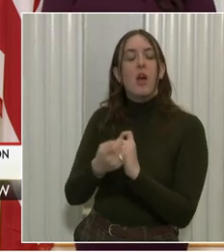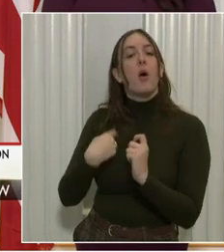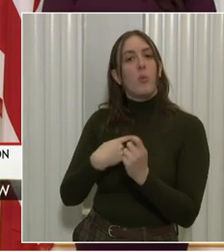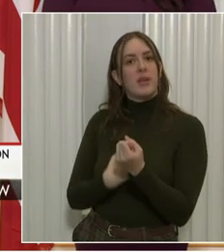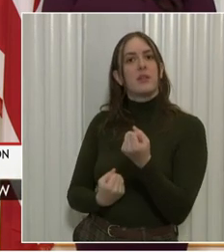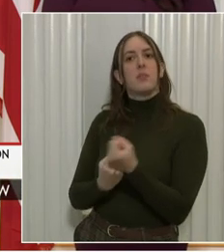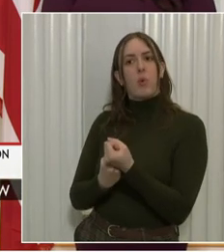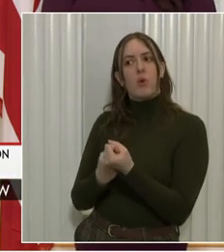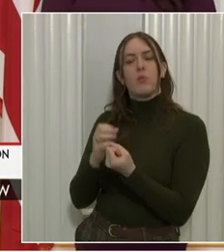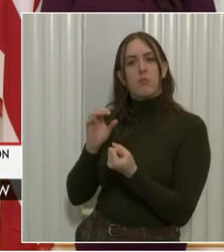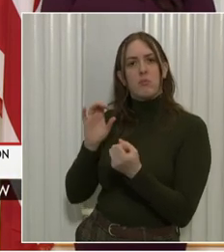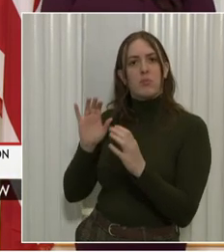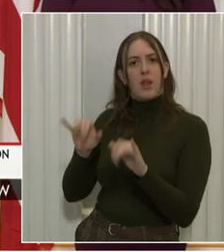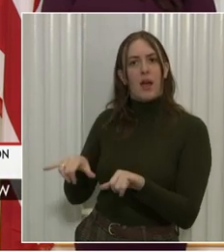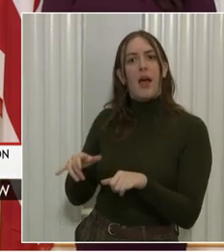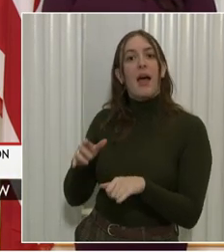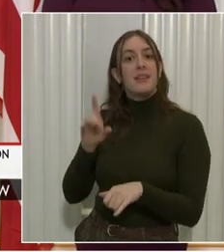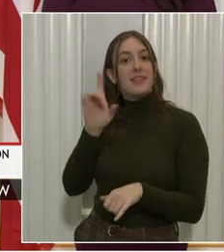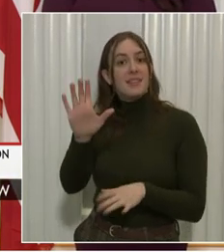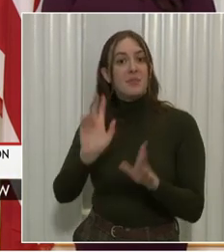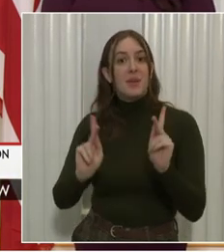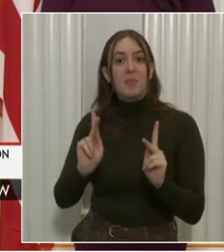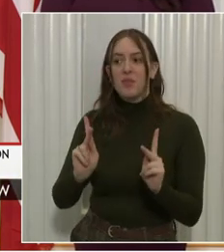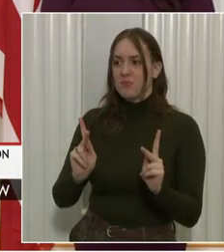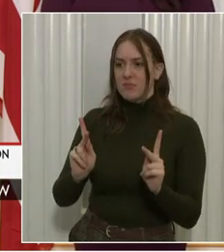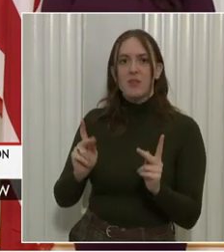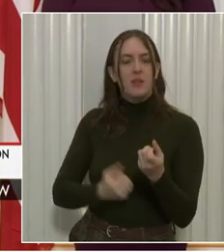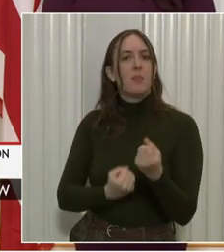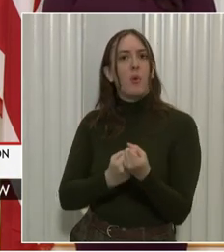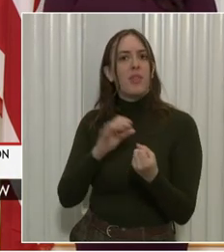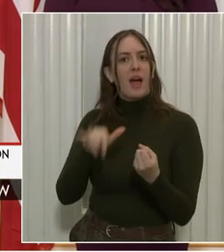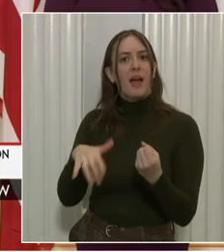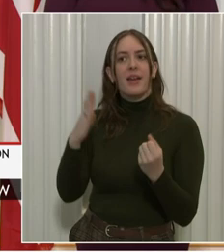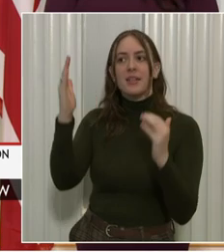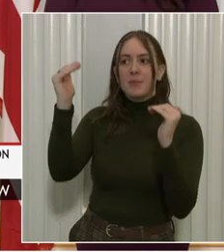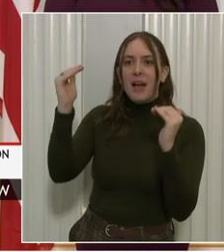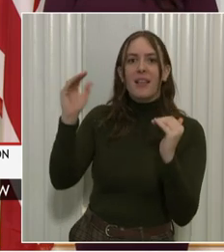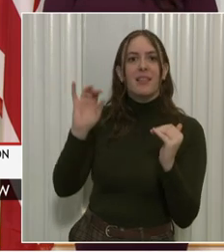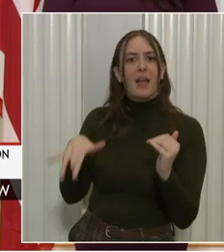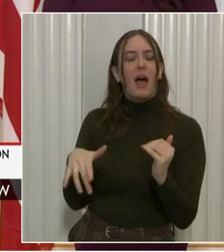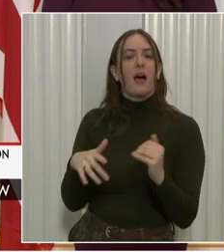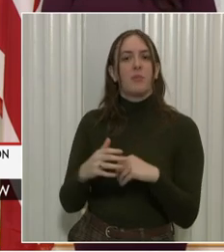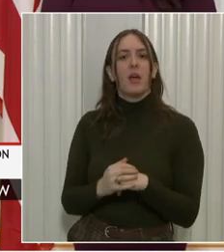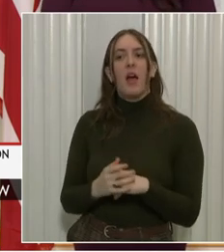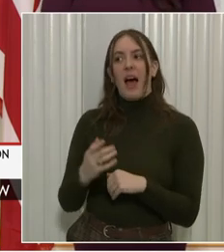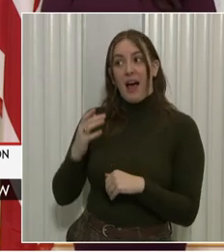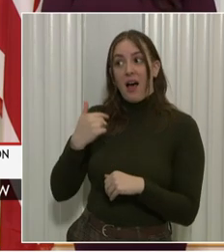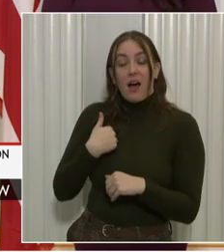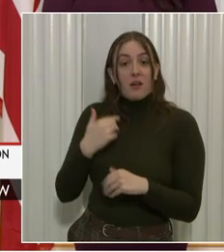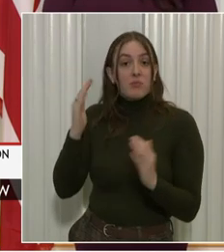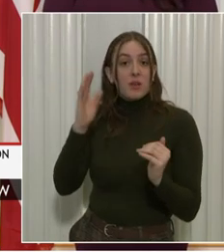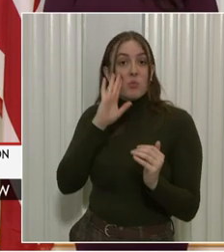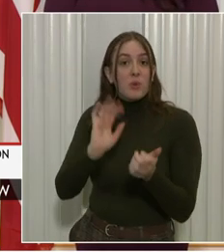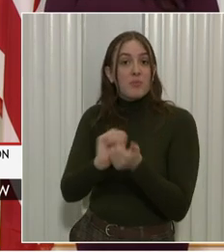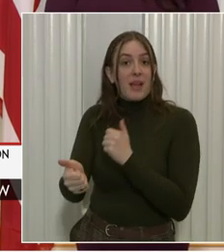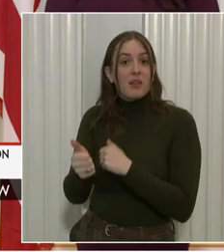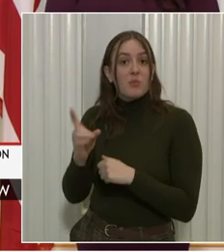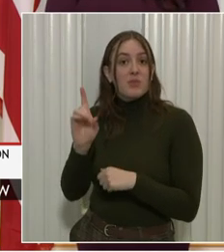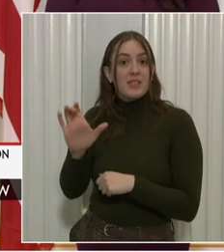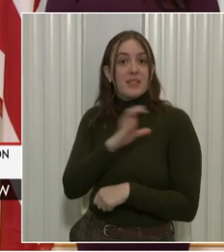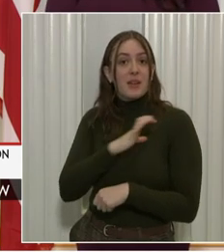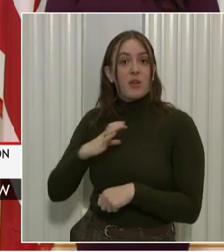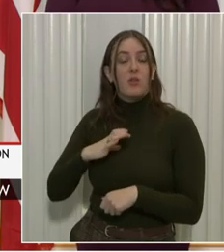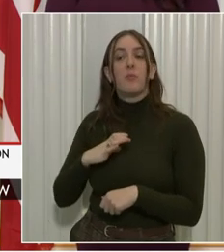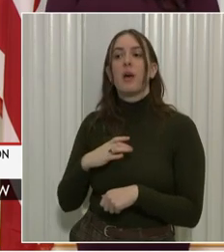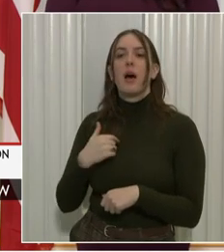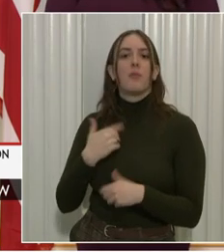of the District of Columbia support it and expect it, and I expect that it's going to pass in the council. You've heard me say I'd